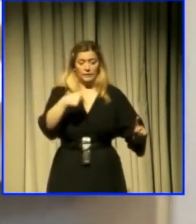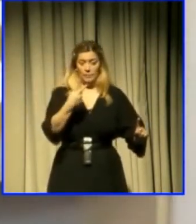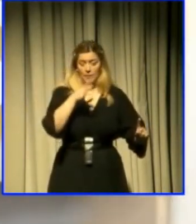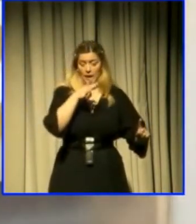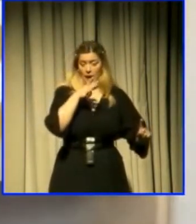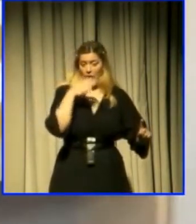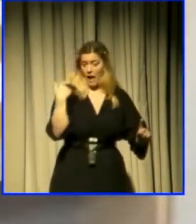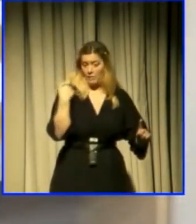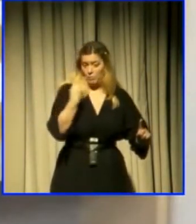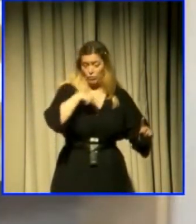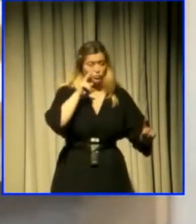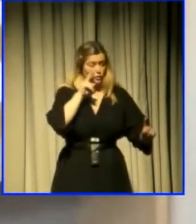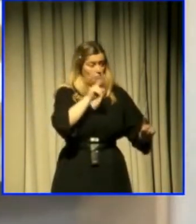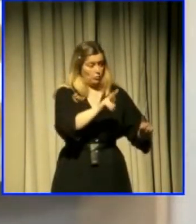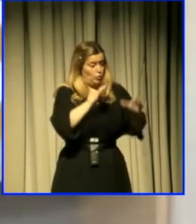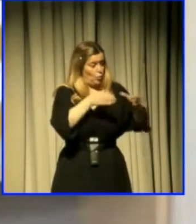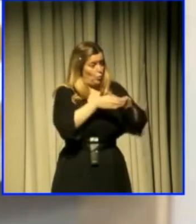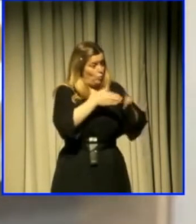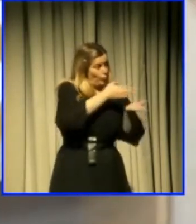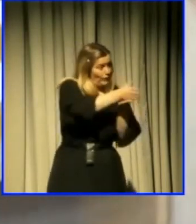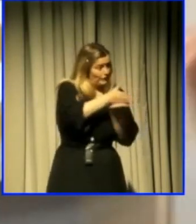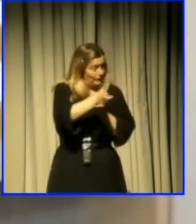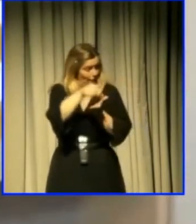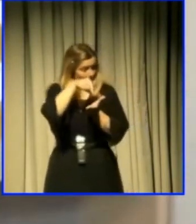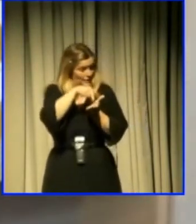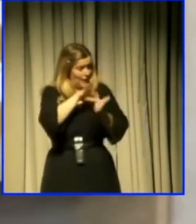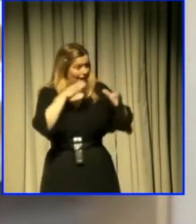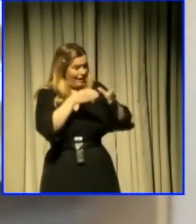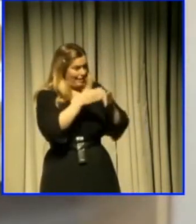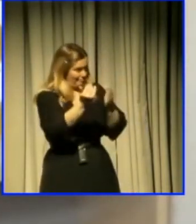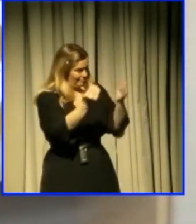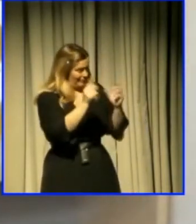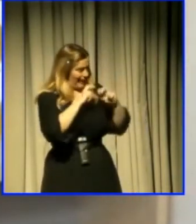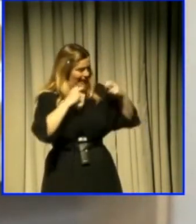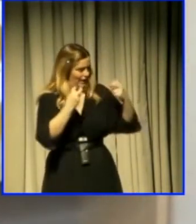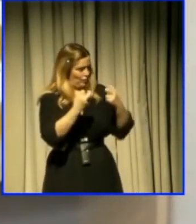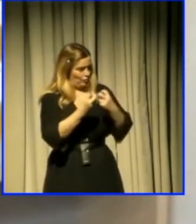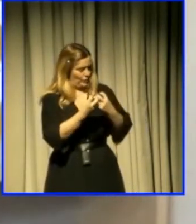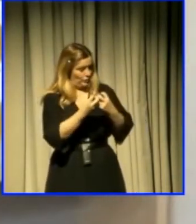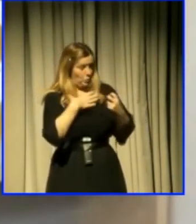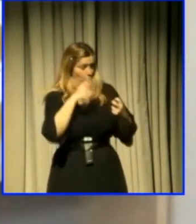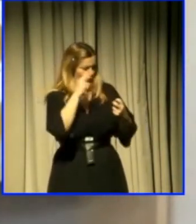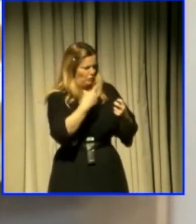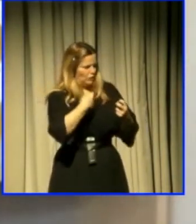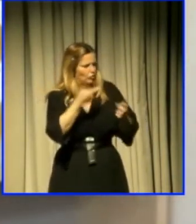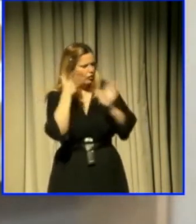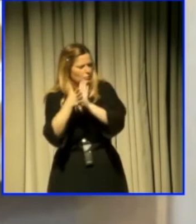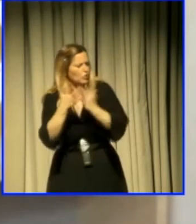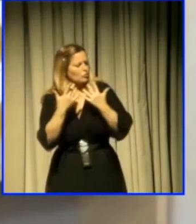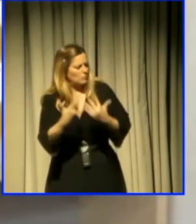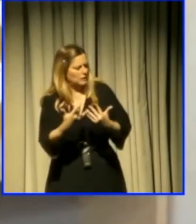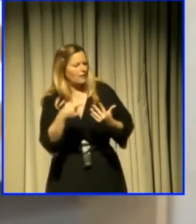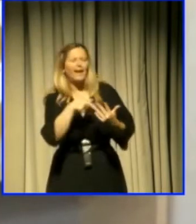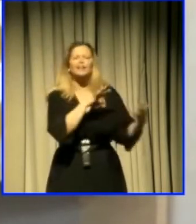here. And it's this one, and it's okay if you don't see what it is. I will tell you, it's all about people craving for more